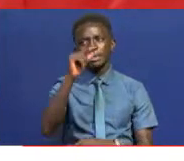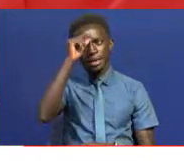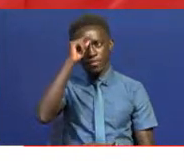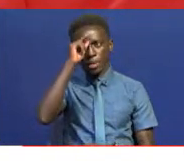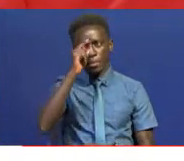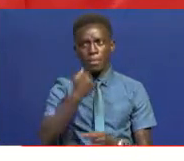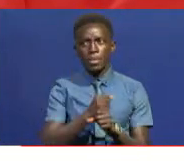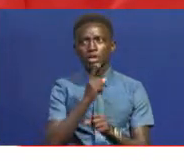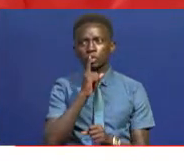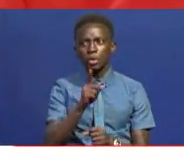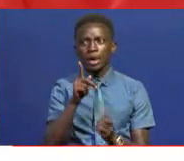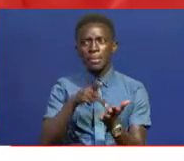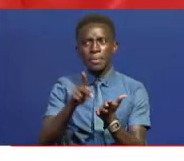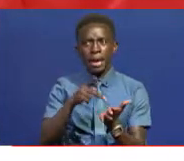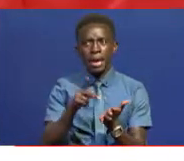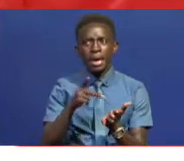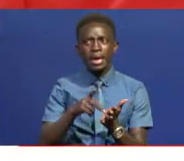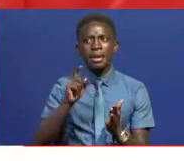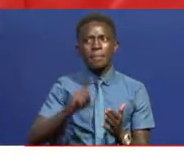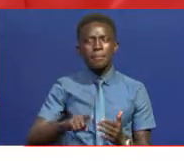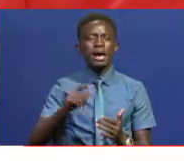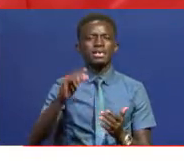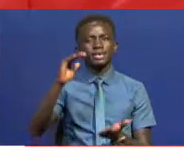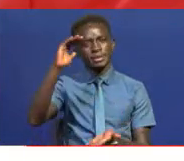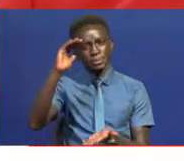stabilized, the spare parts prices come down,